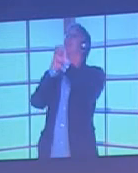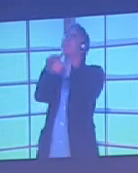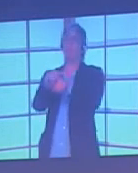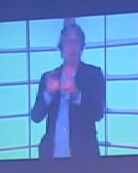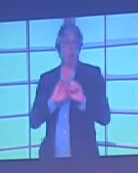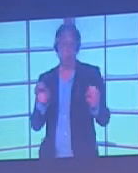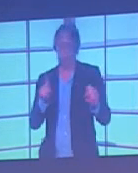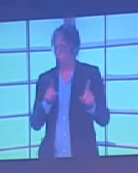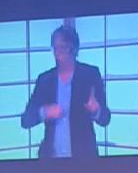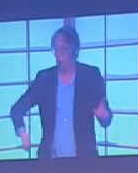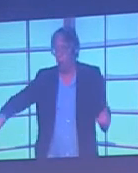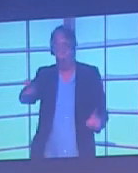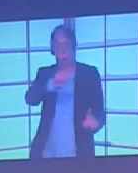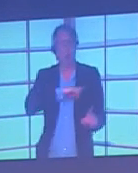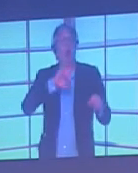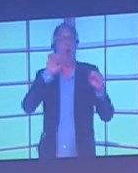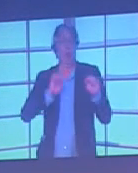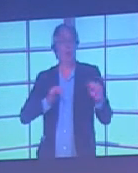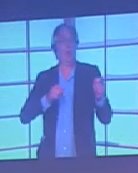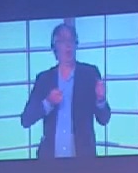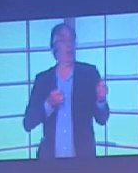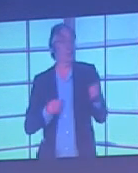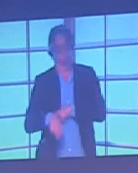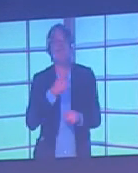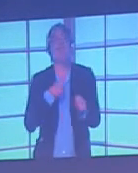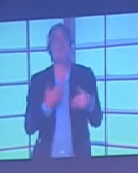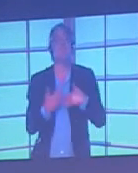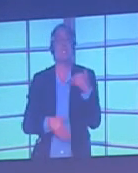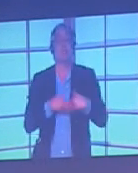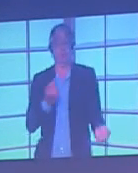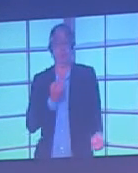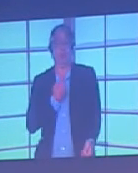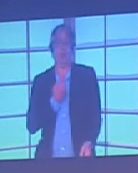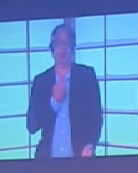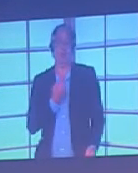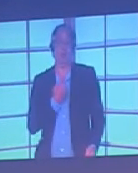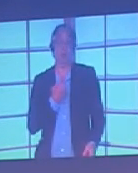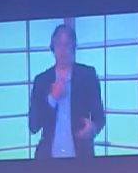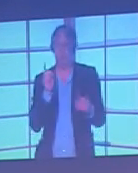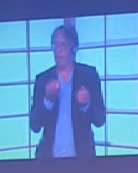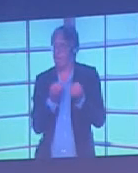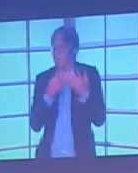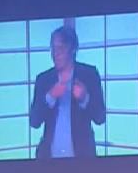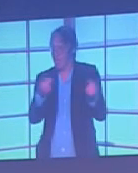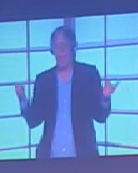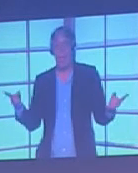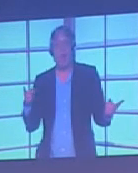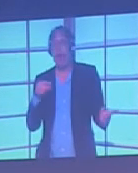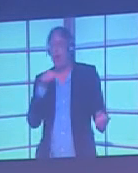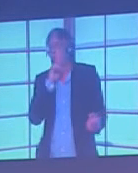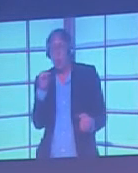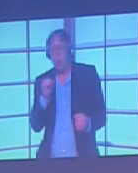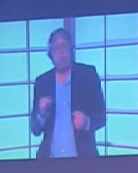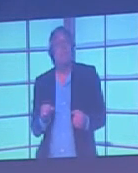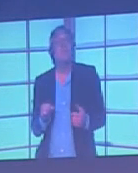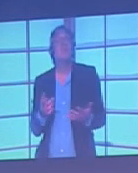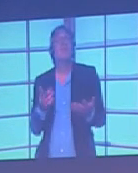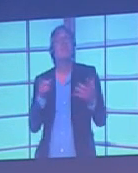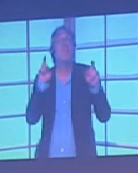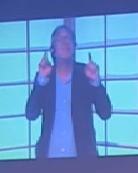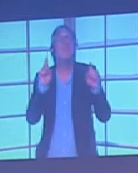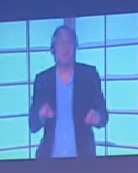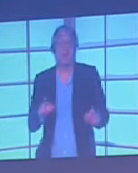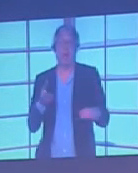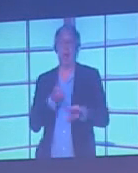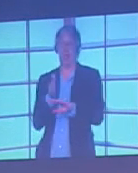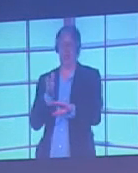of us, as we know, and as we live longer, most of us at some point are going to need improved access. At the moment,